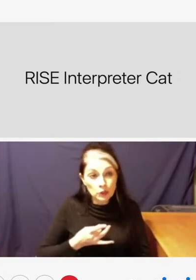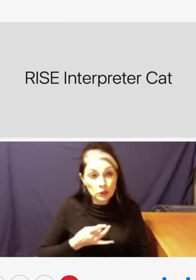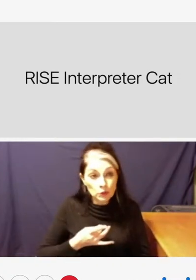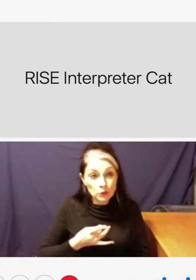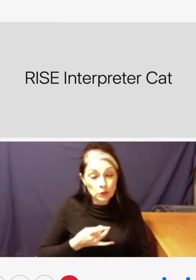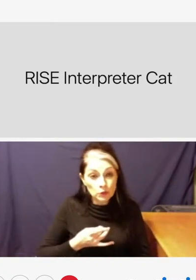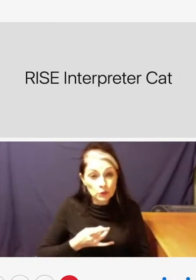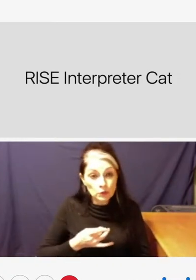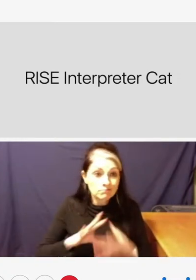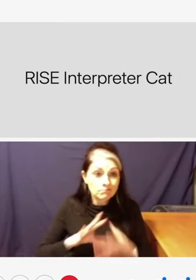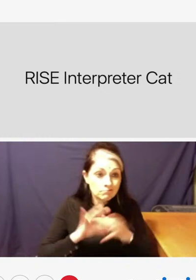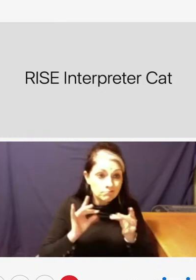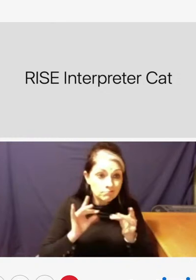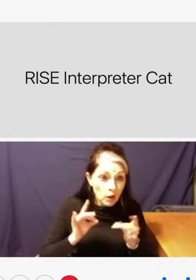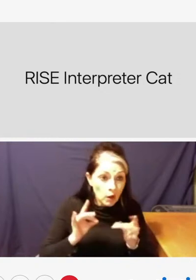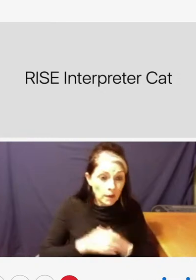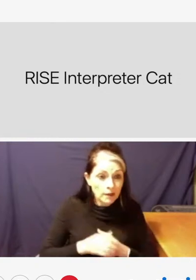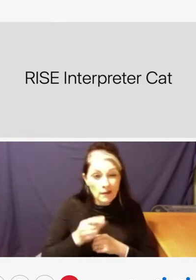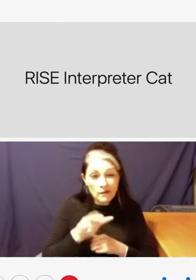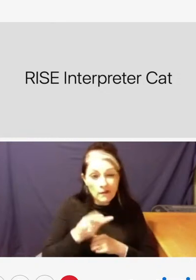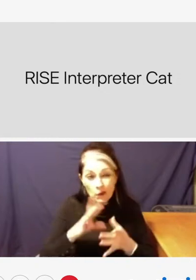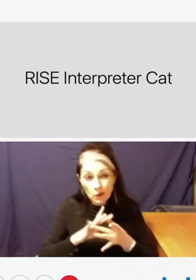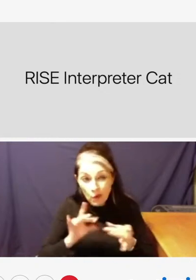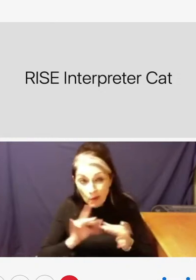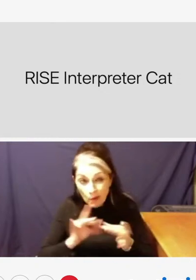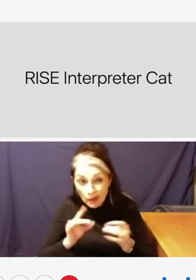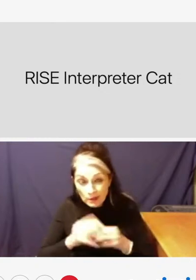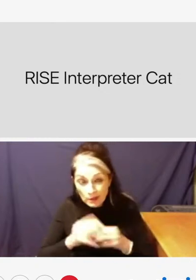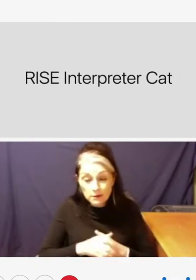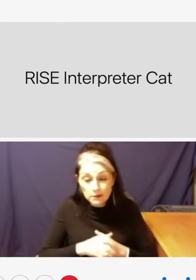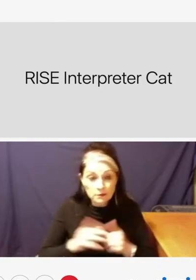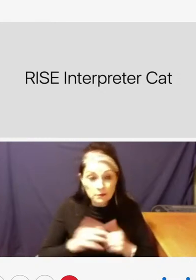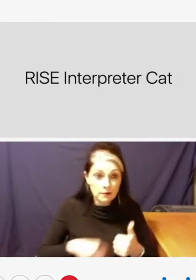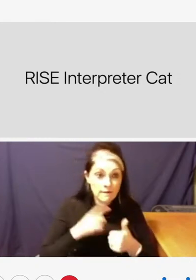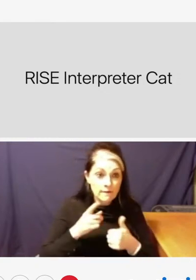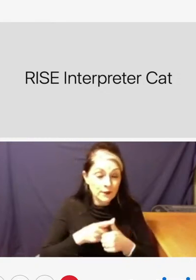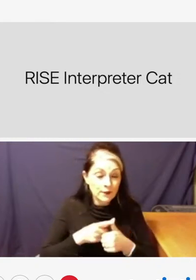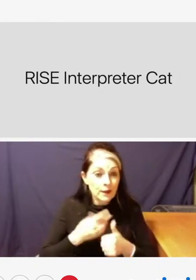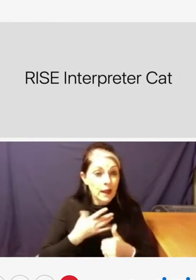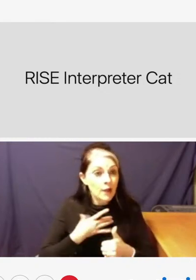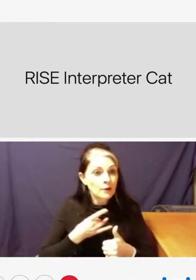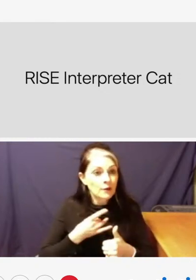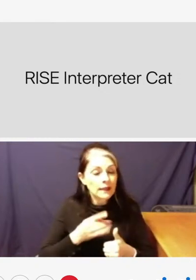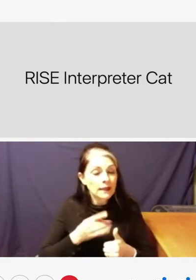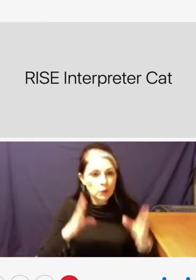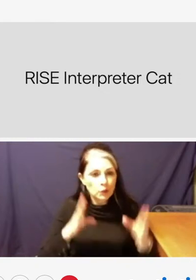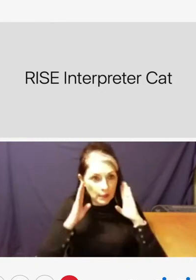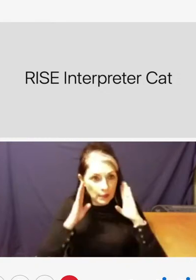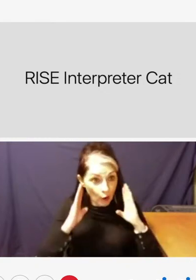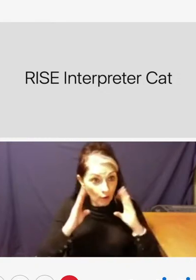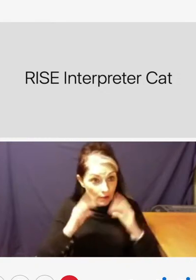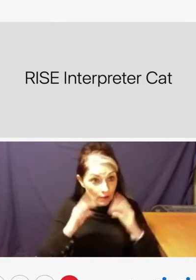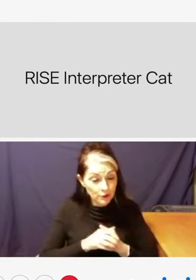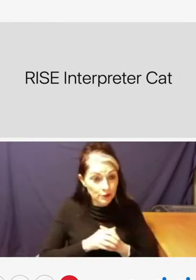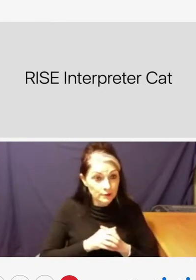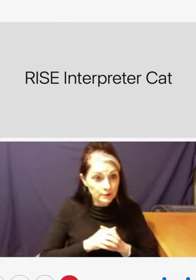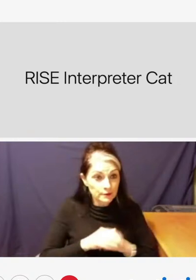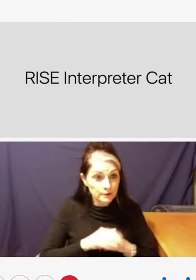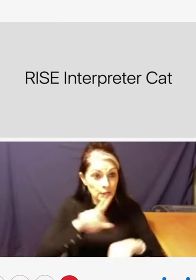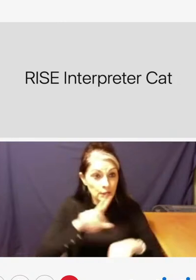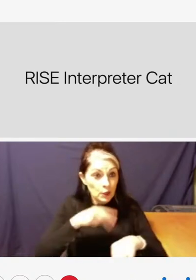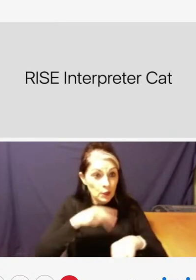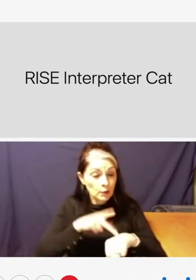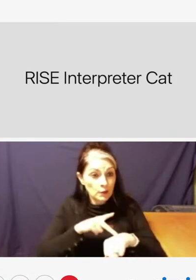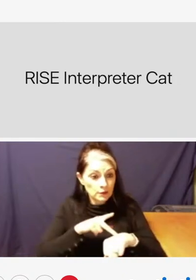couple comments um first of all I would like to acknowledge uh principal Joda Murphy as she's